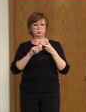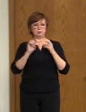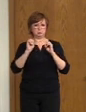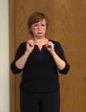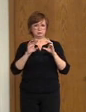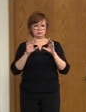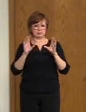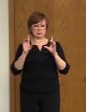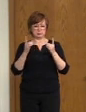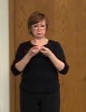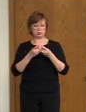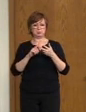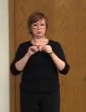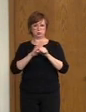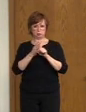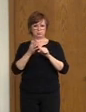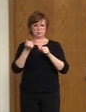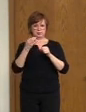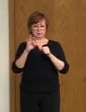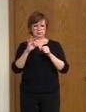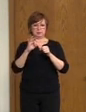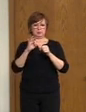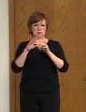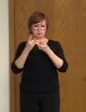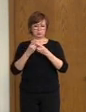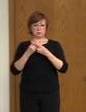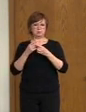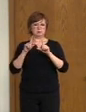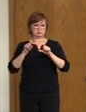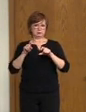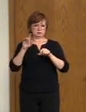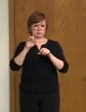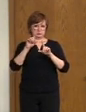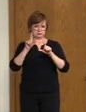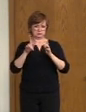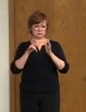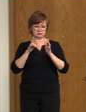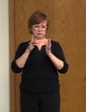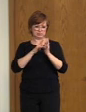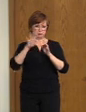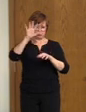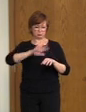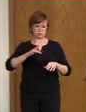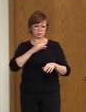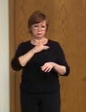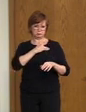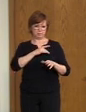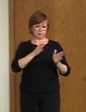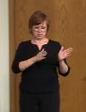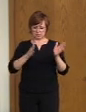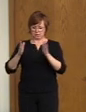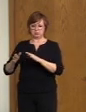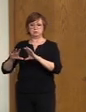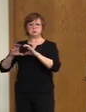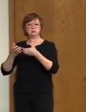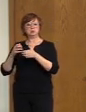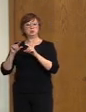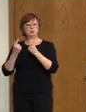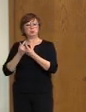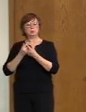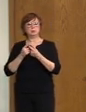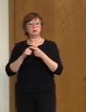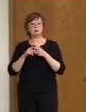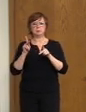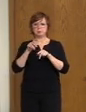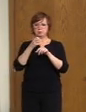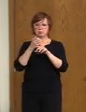our COVID-19 wards, and our testing and assessment centers across the entire province. And then moving into phase priority 3, which is residents